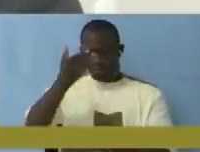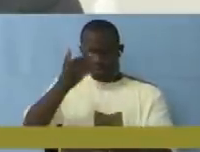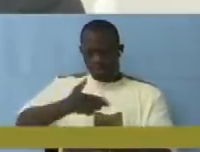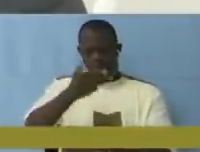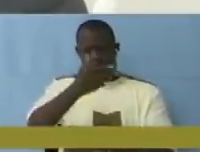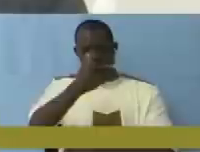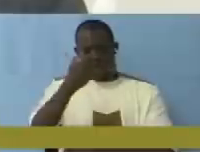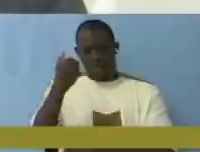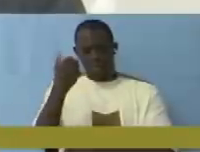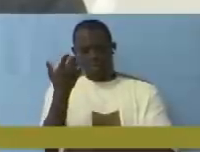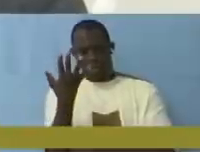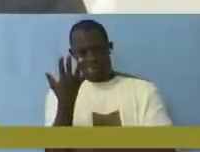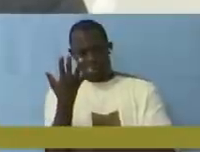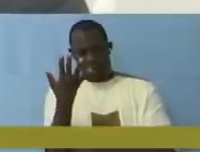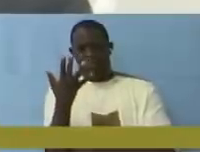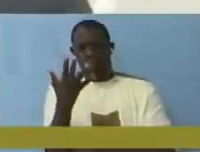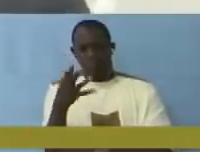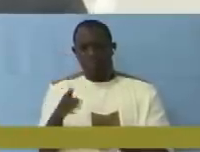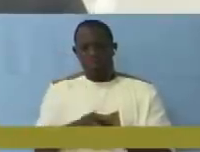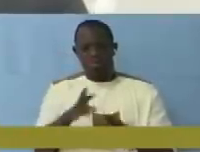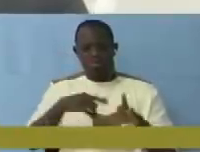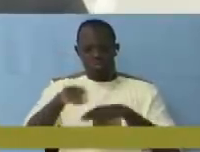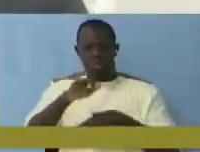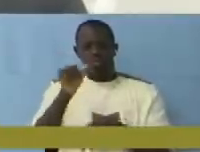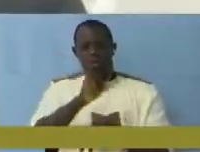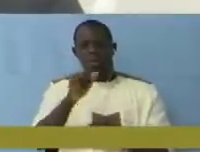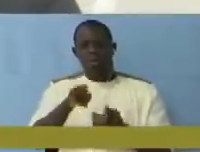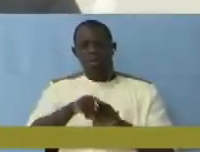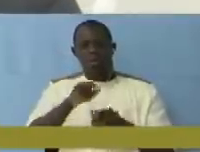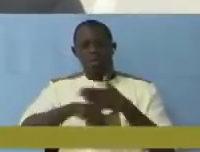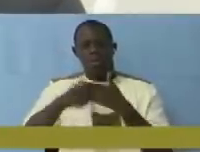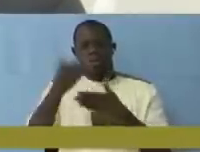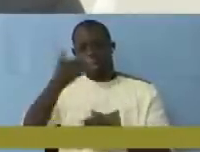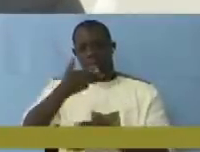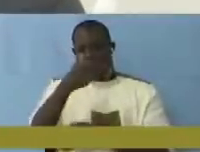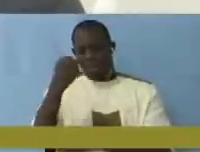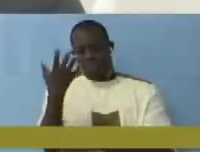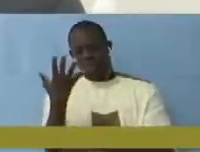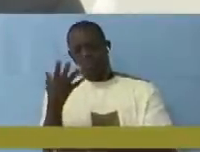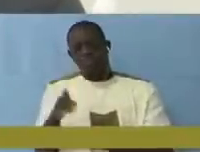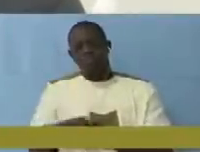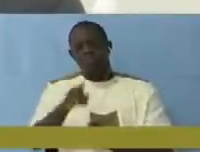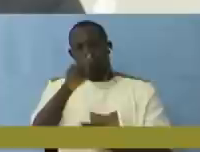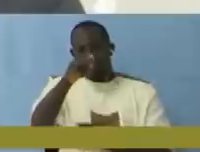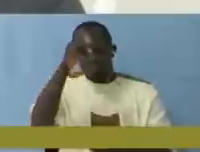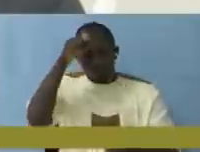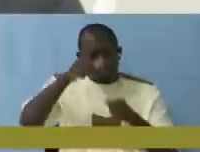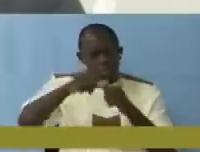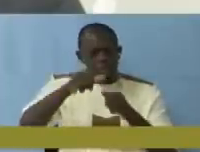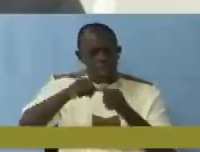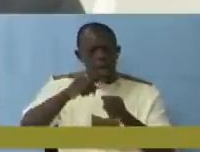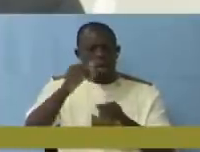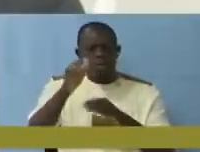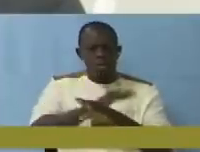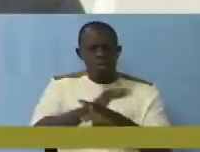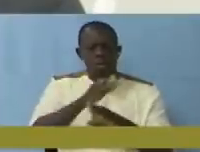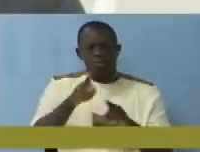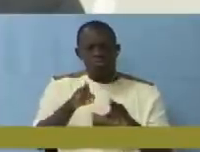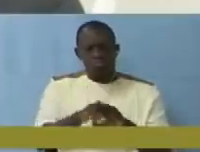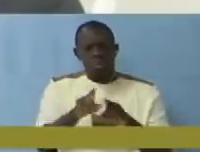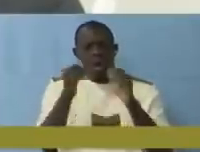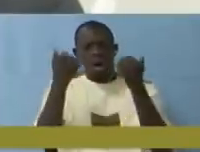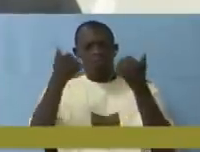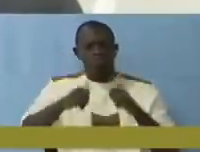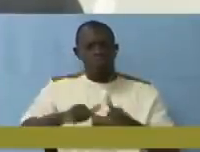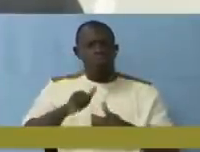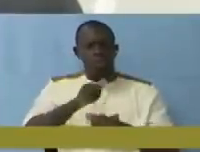1996, 1995. 1995 Do you recall the demonstration that was held